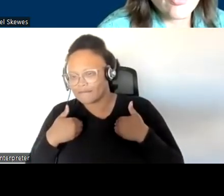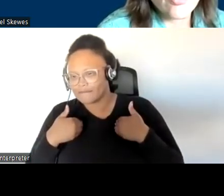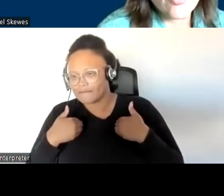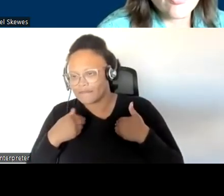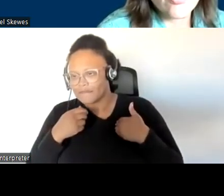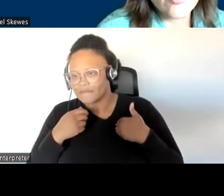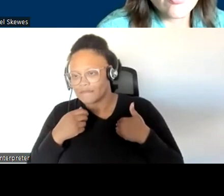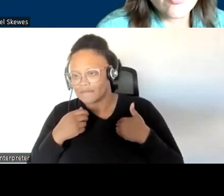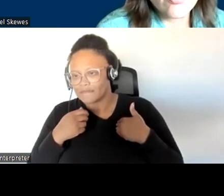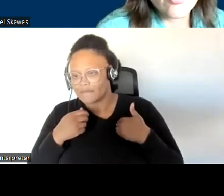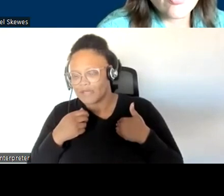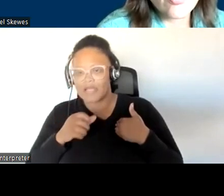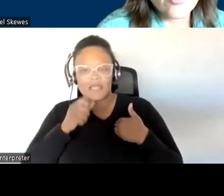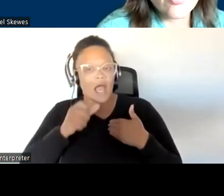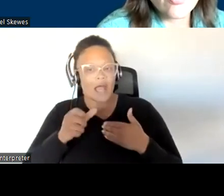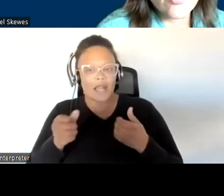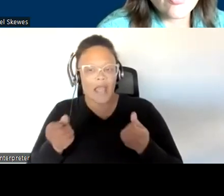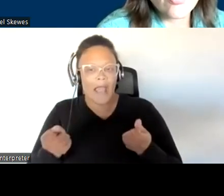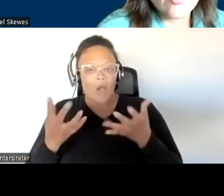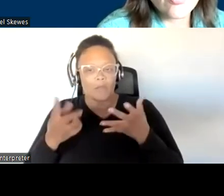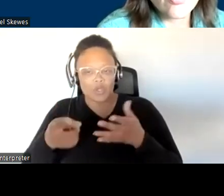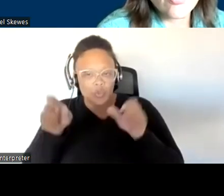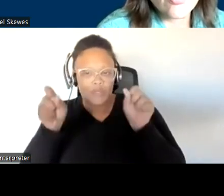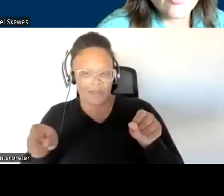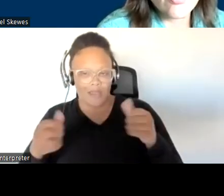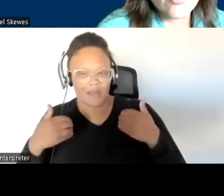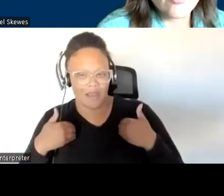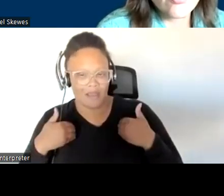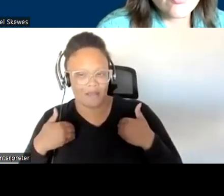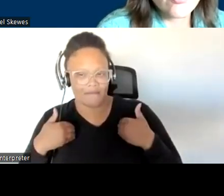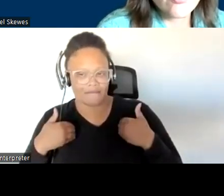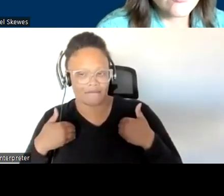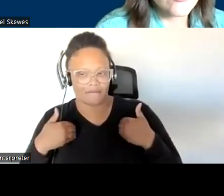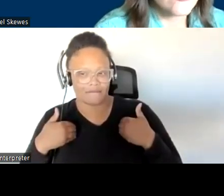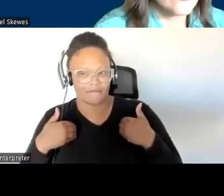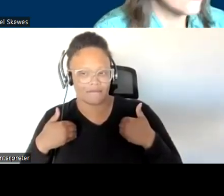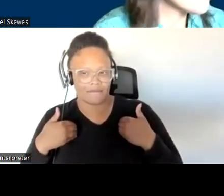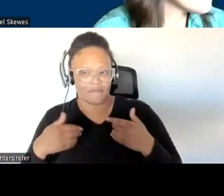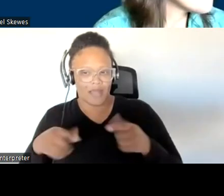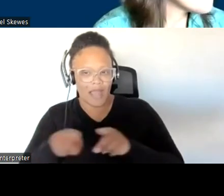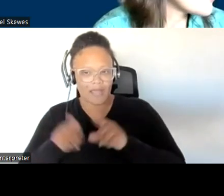have, correct, as a license.